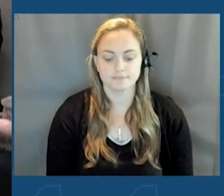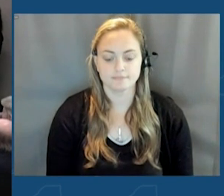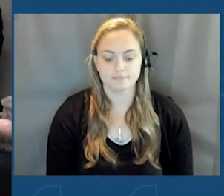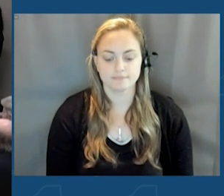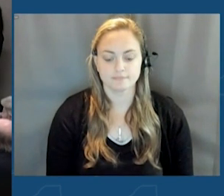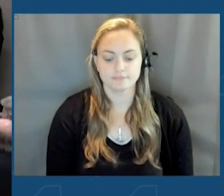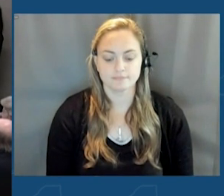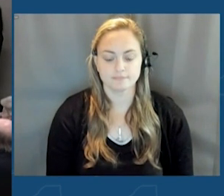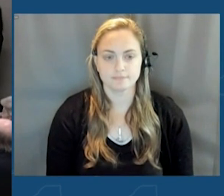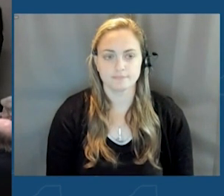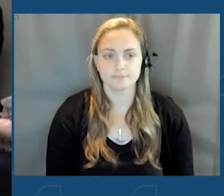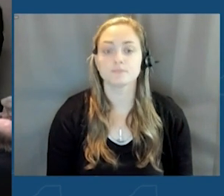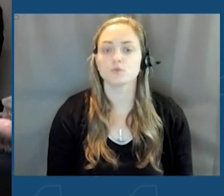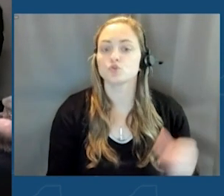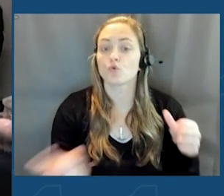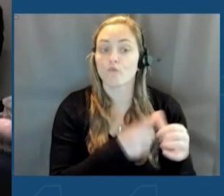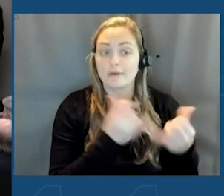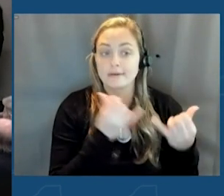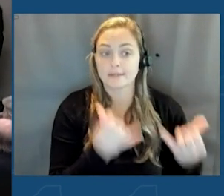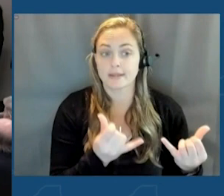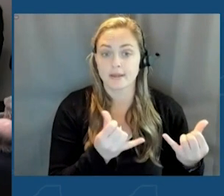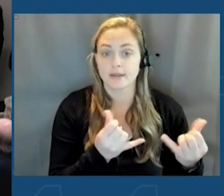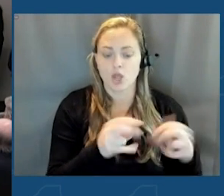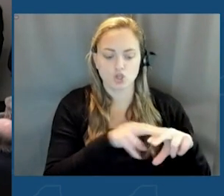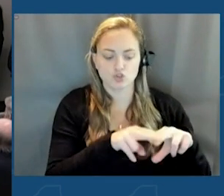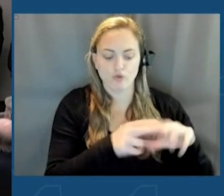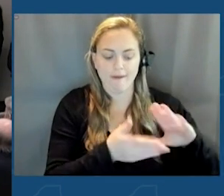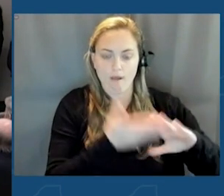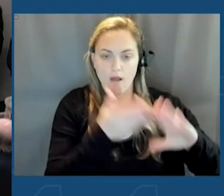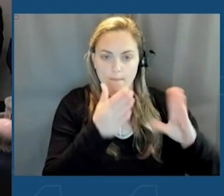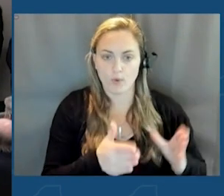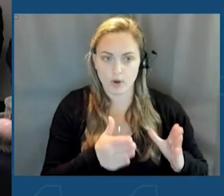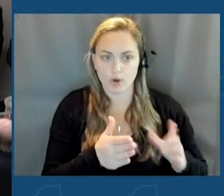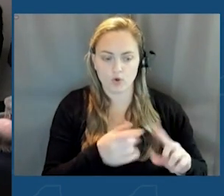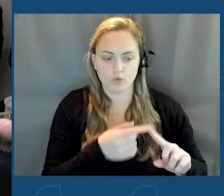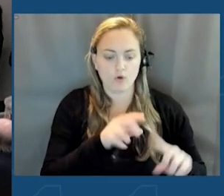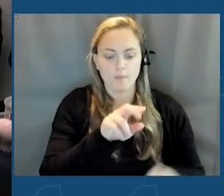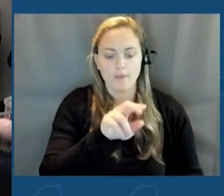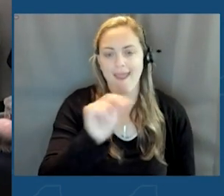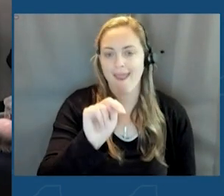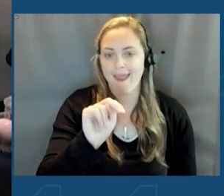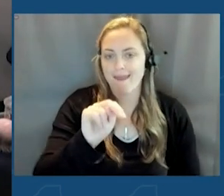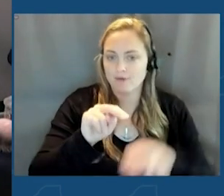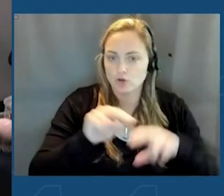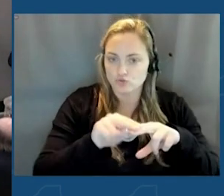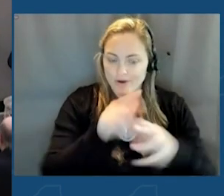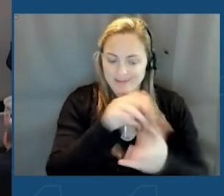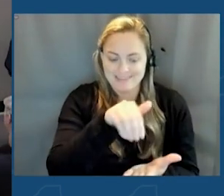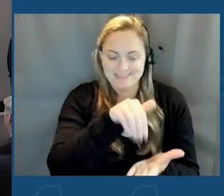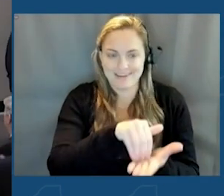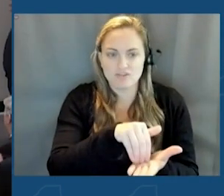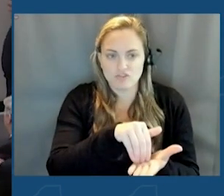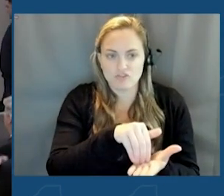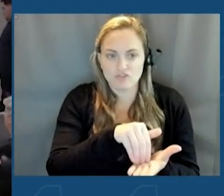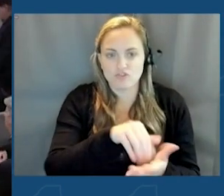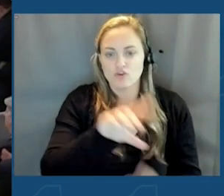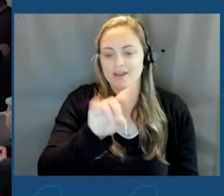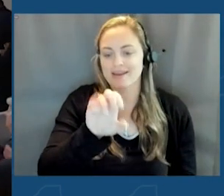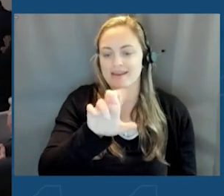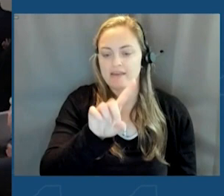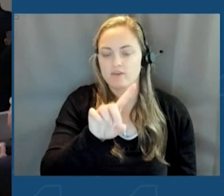All right, first up today is train operator from the N train at the center of it, David Artis.